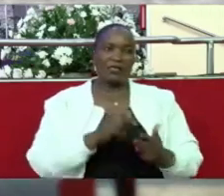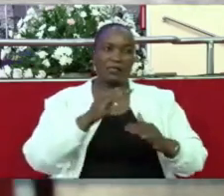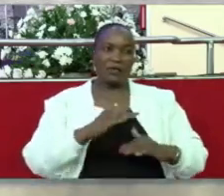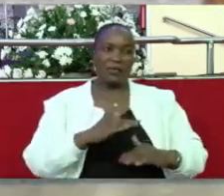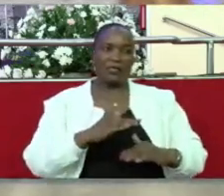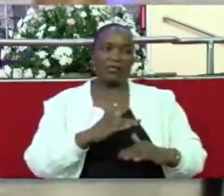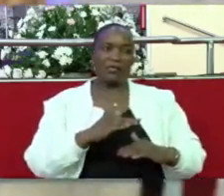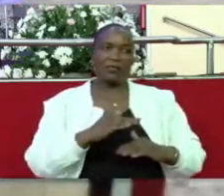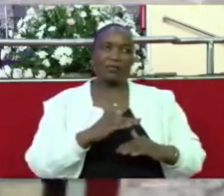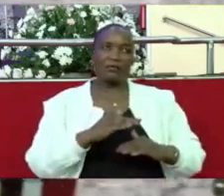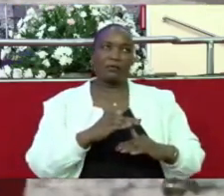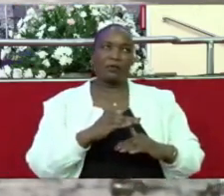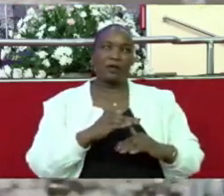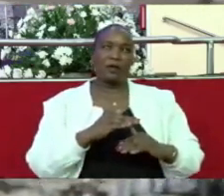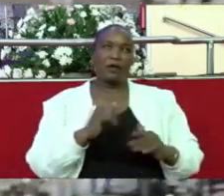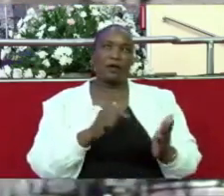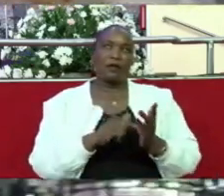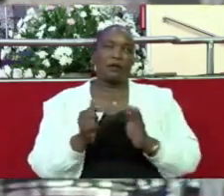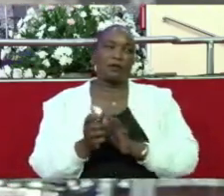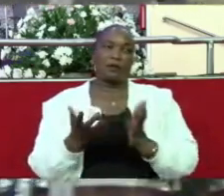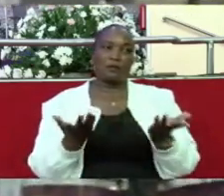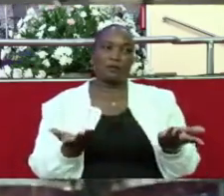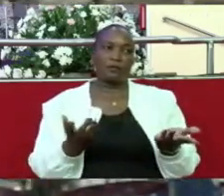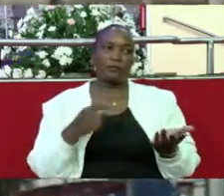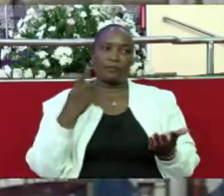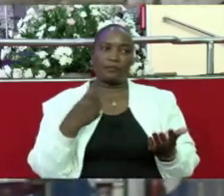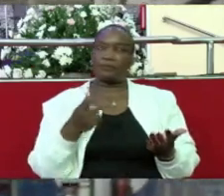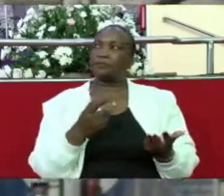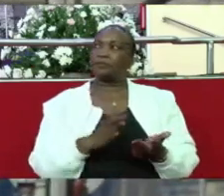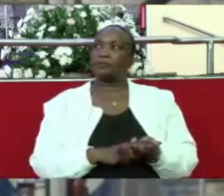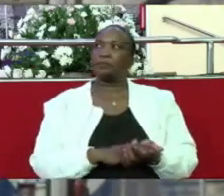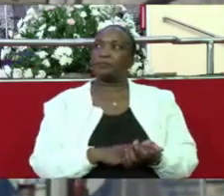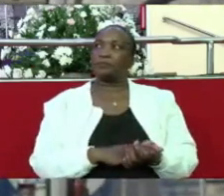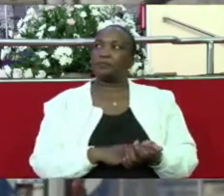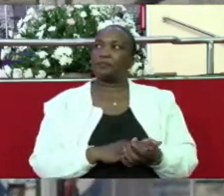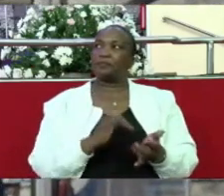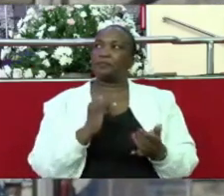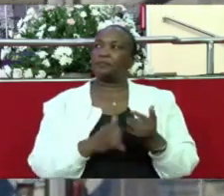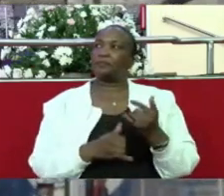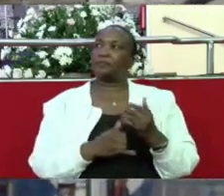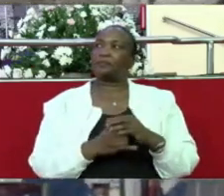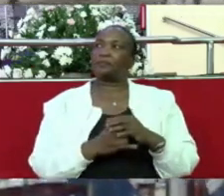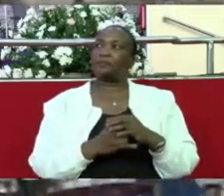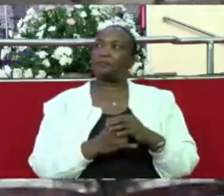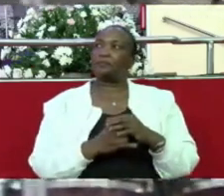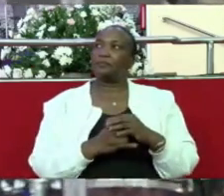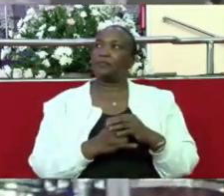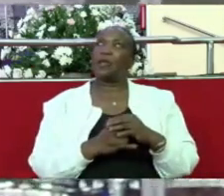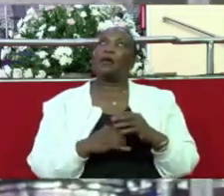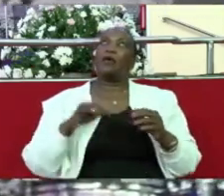is a day the Bible says, John in the book of Revelation says, that there will be a